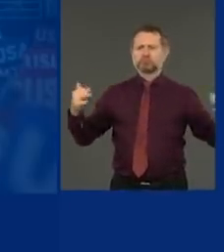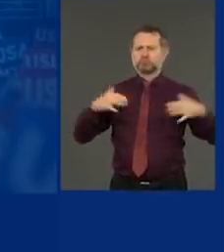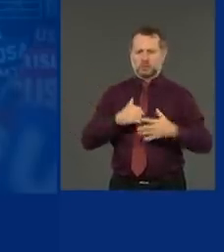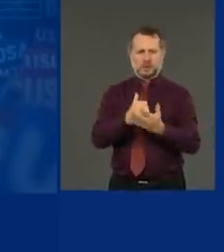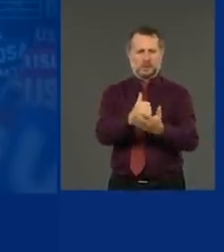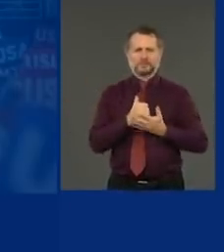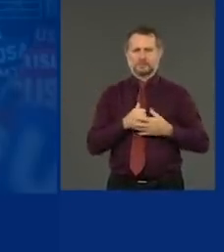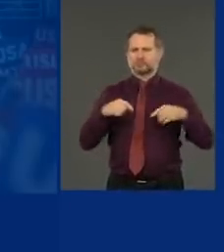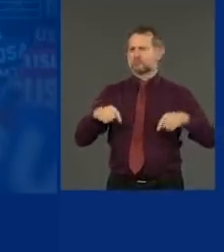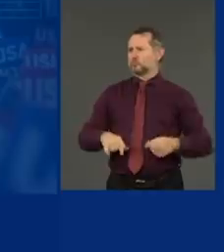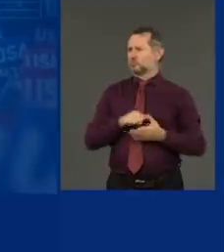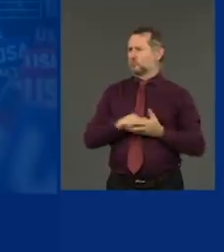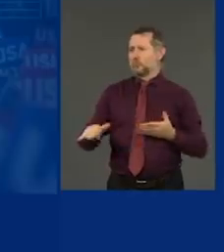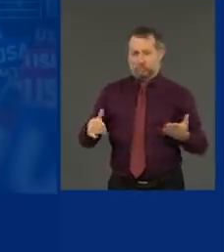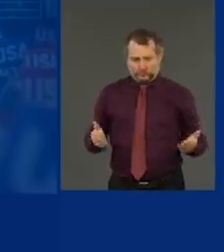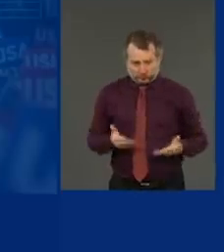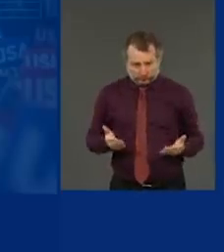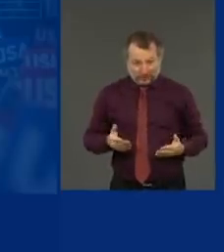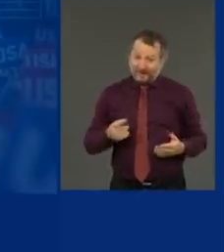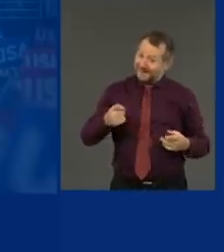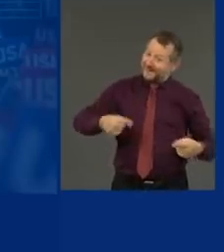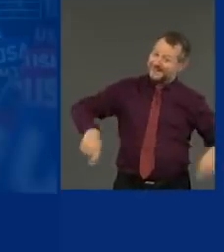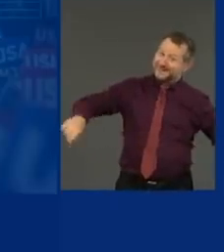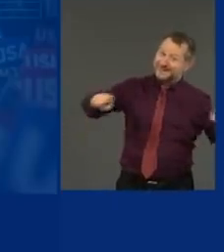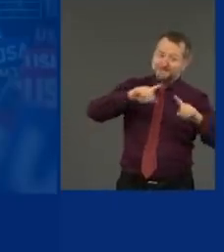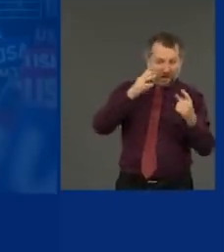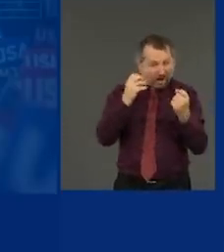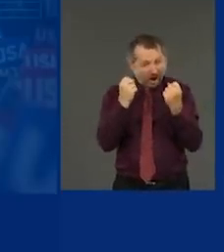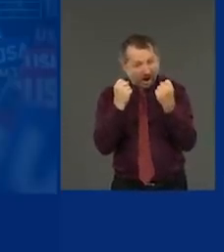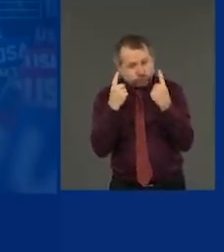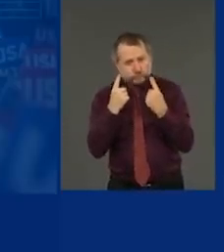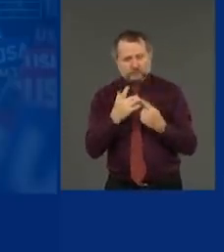know that you felt it the way I felt it, but